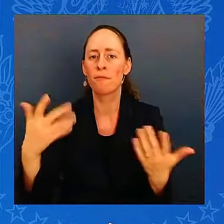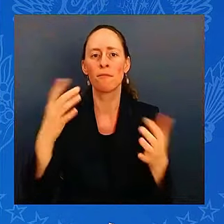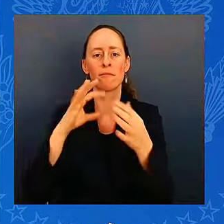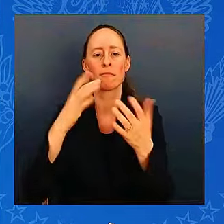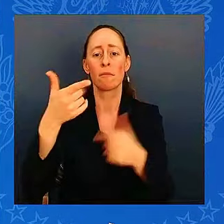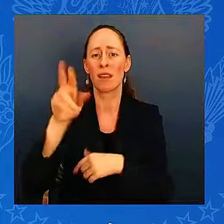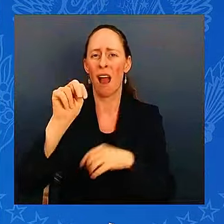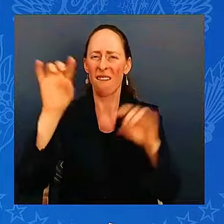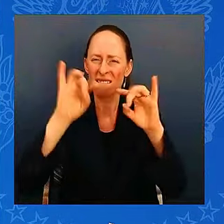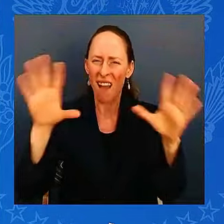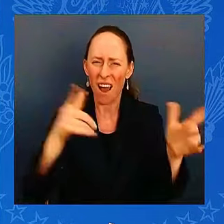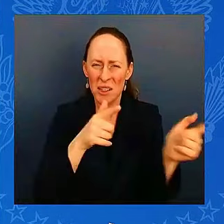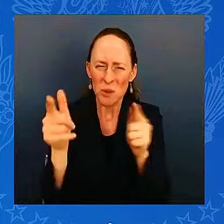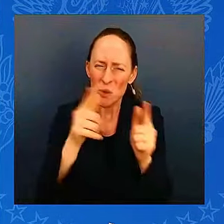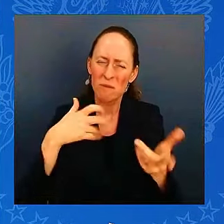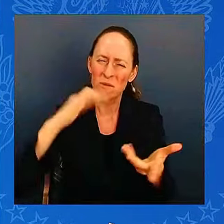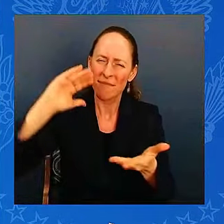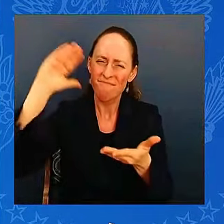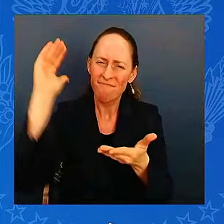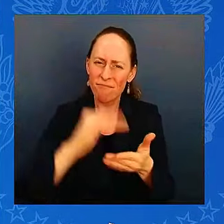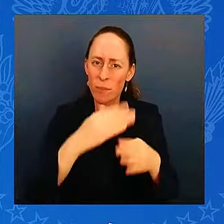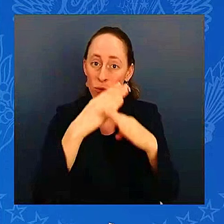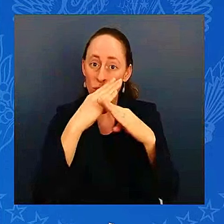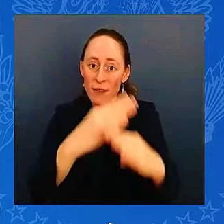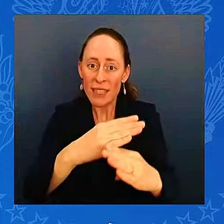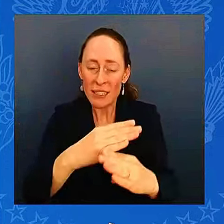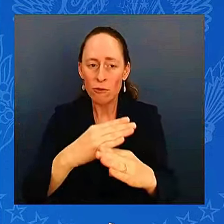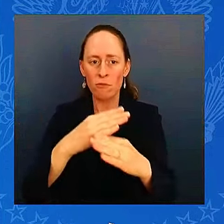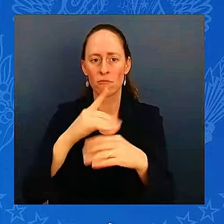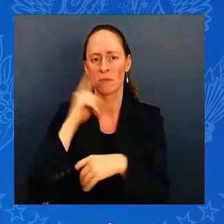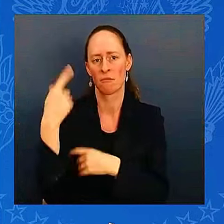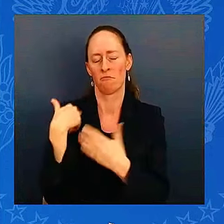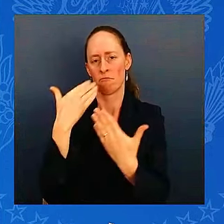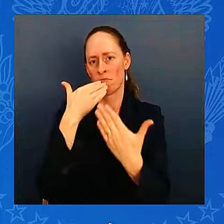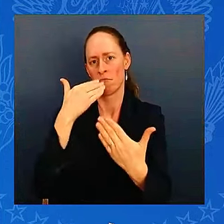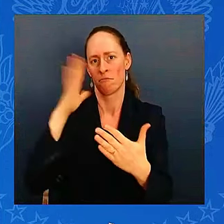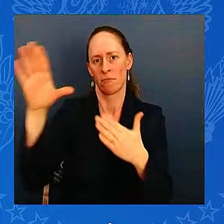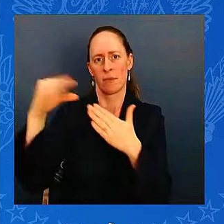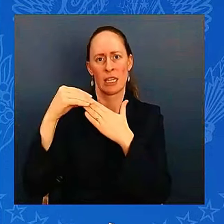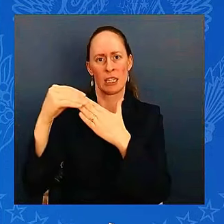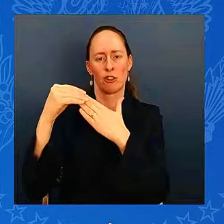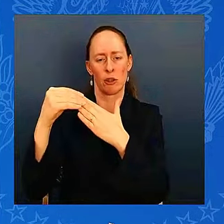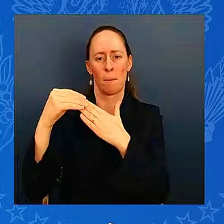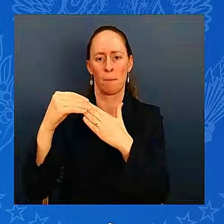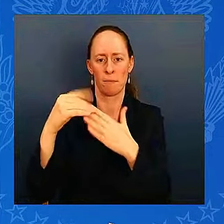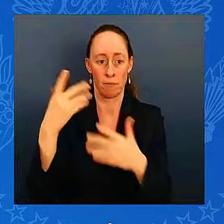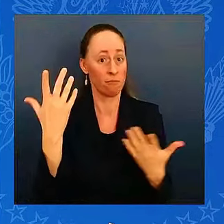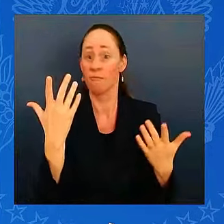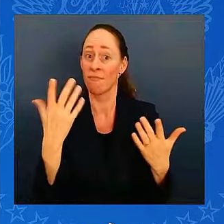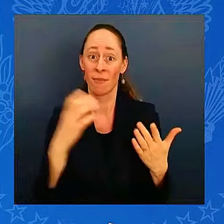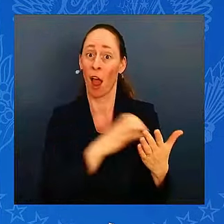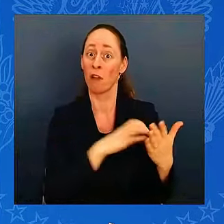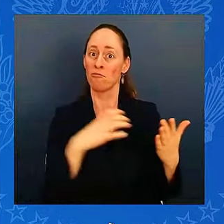leadership in the White House, Congress passed the first major gun safety bill in a generation.